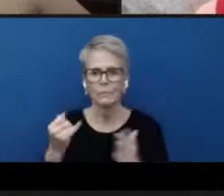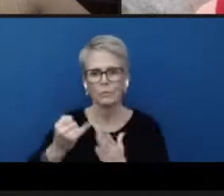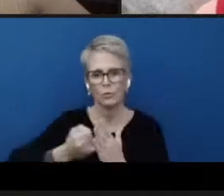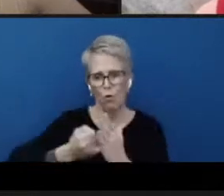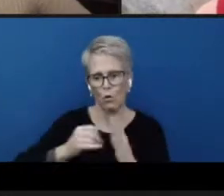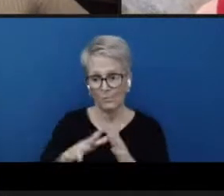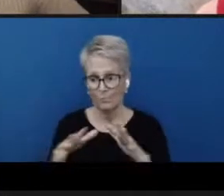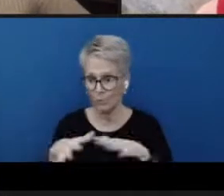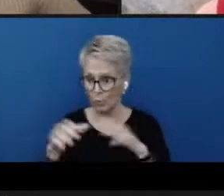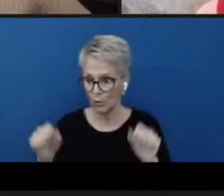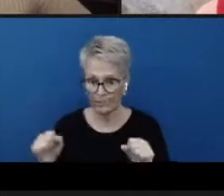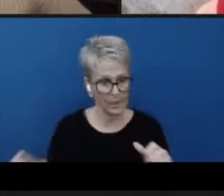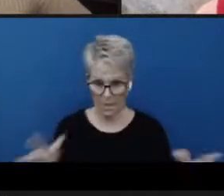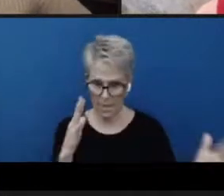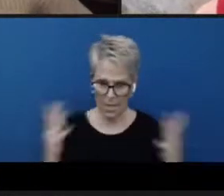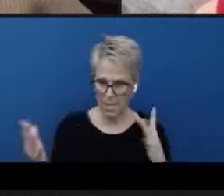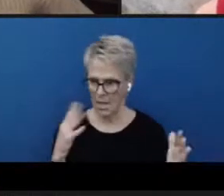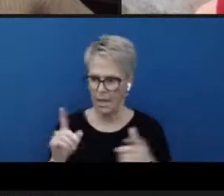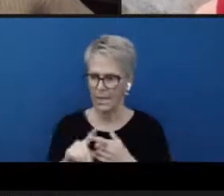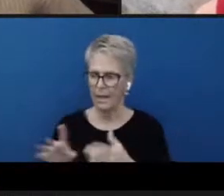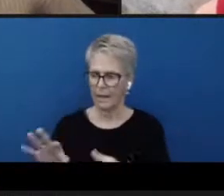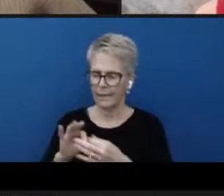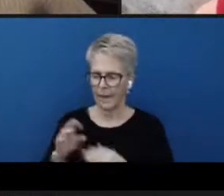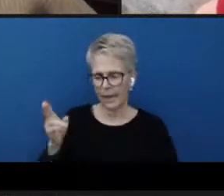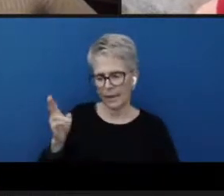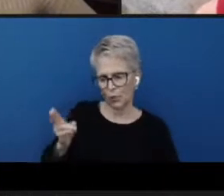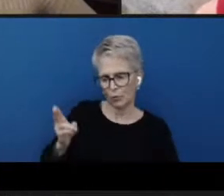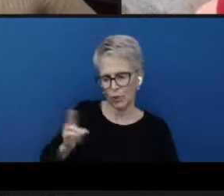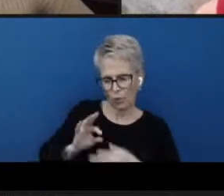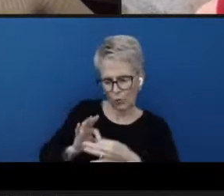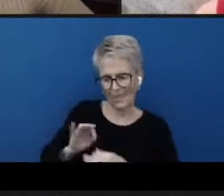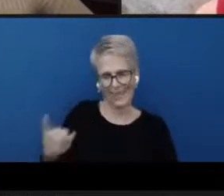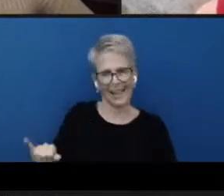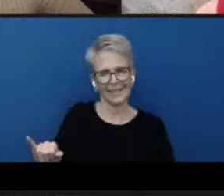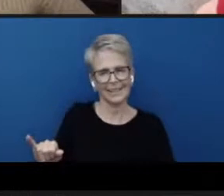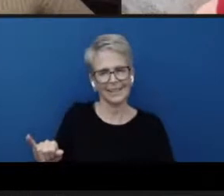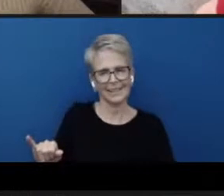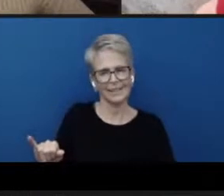That, I feel part of it, the history relationship is that.